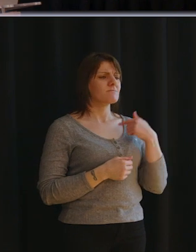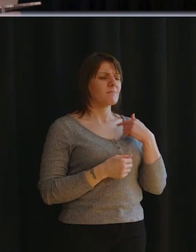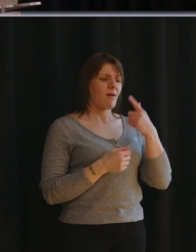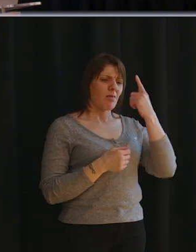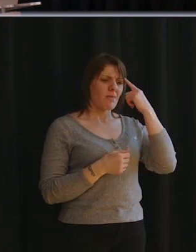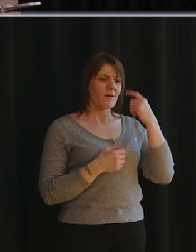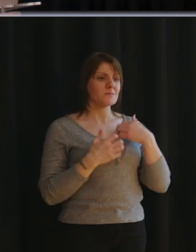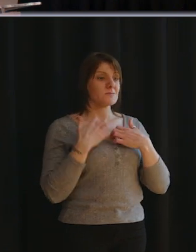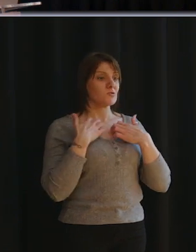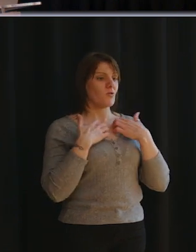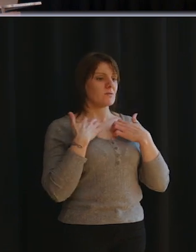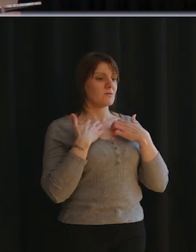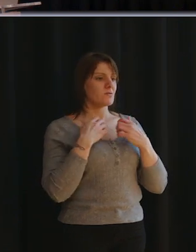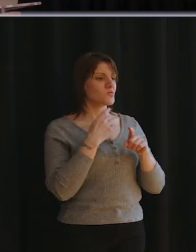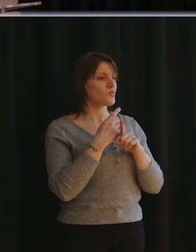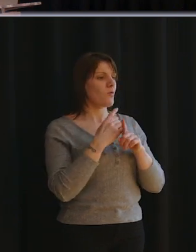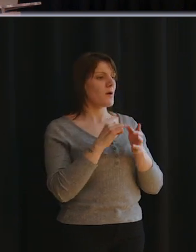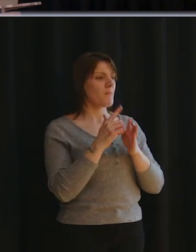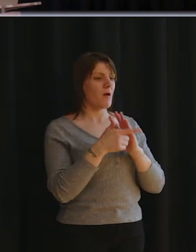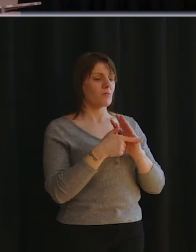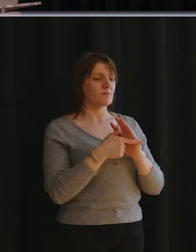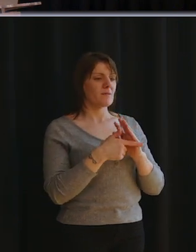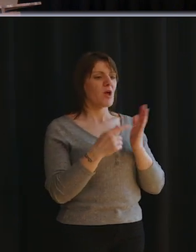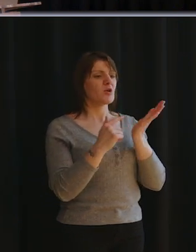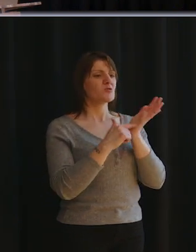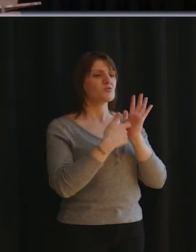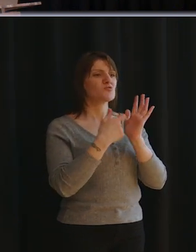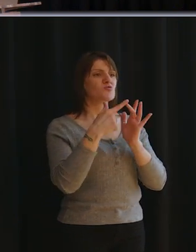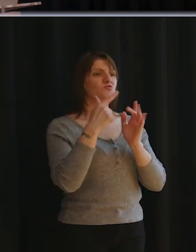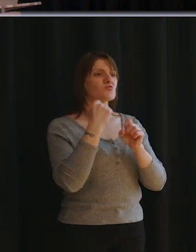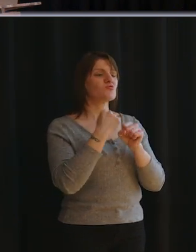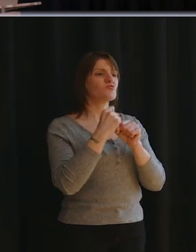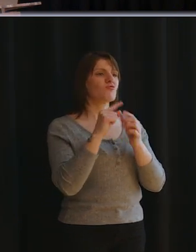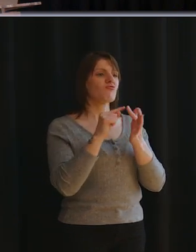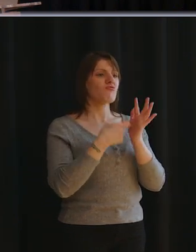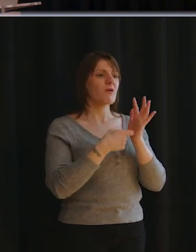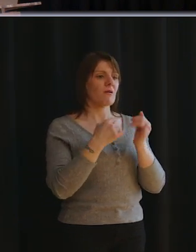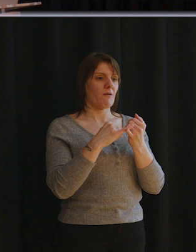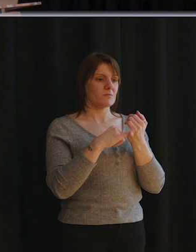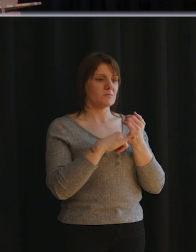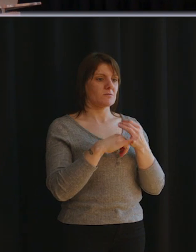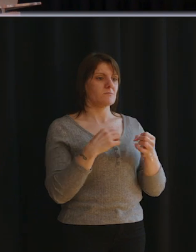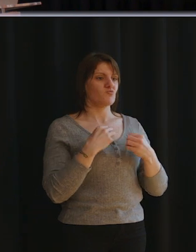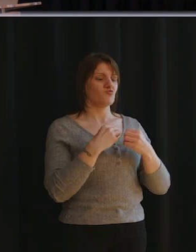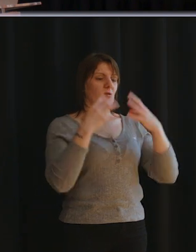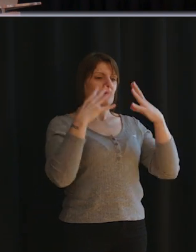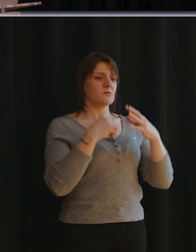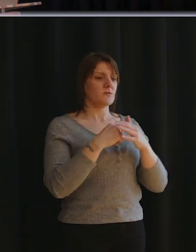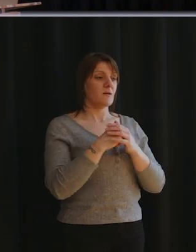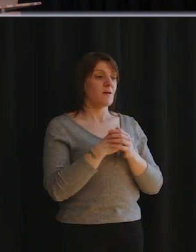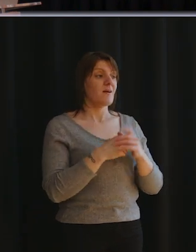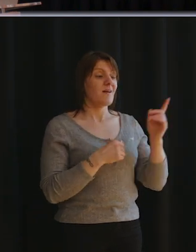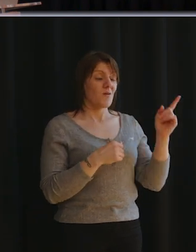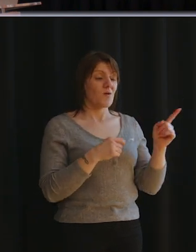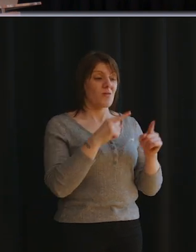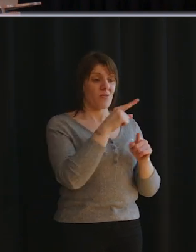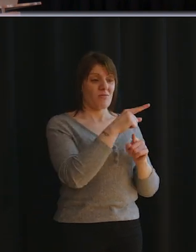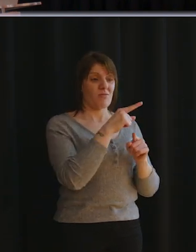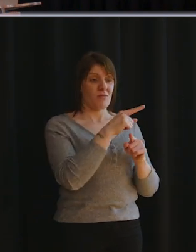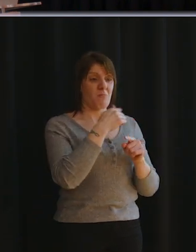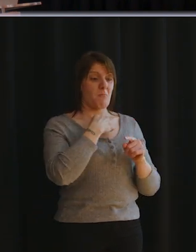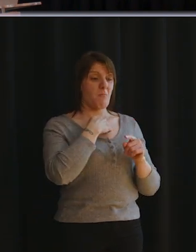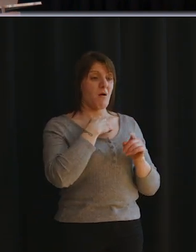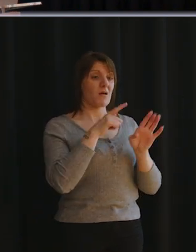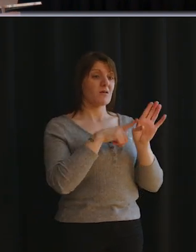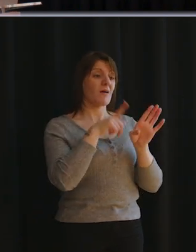about triggers. I haven't really sort of honed into that, but for our young lady, it's actually transition. It's moving from one place